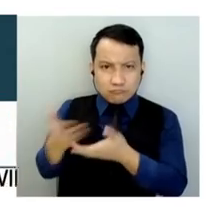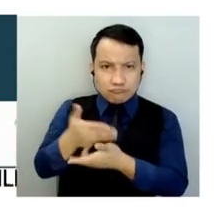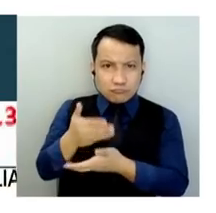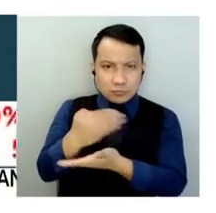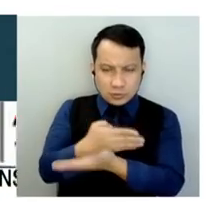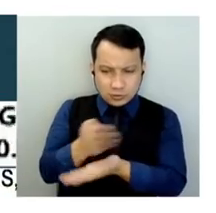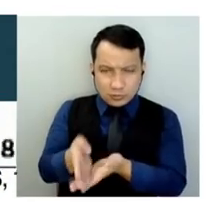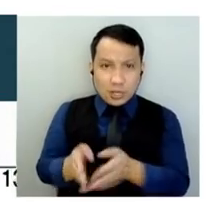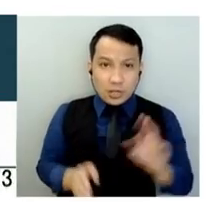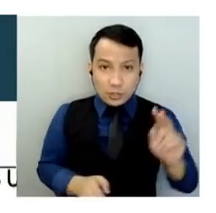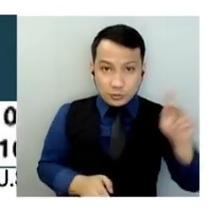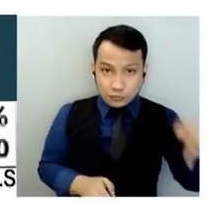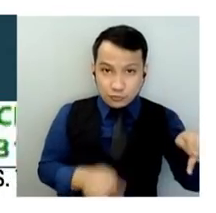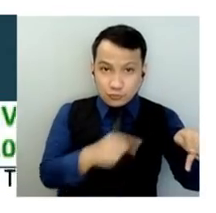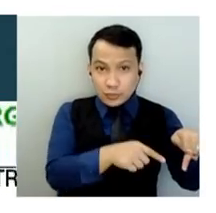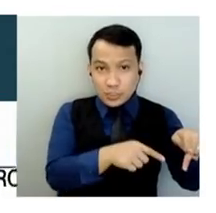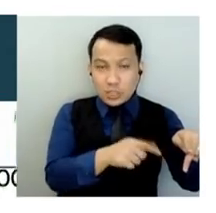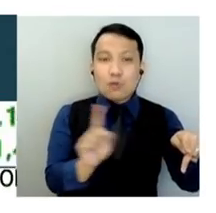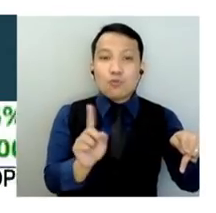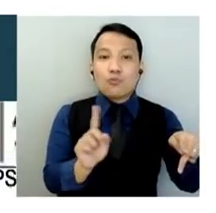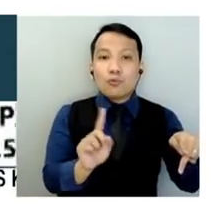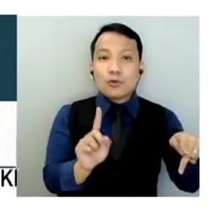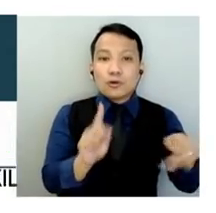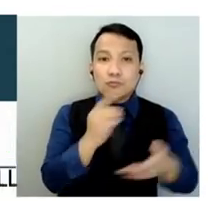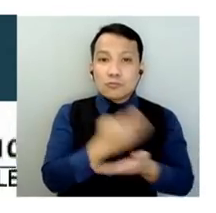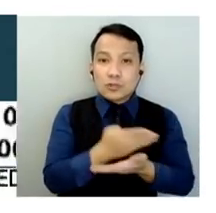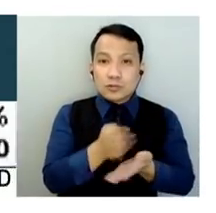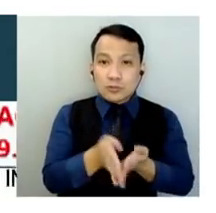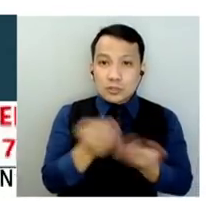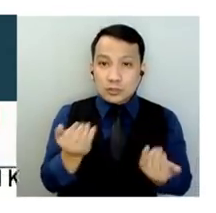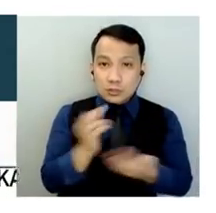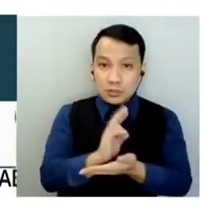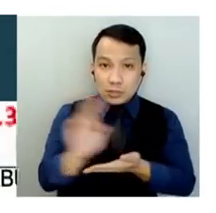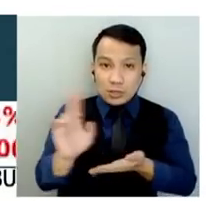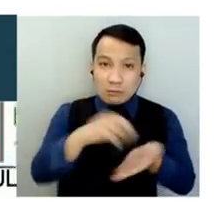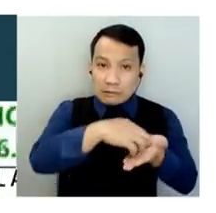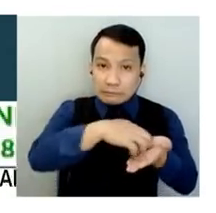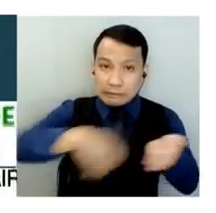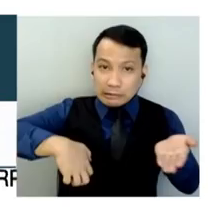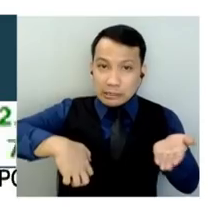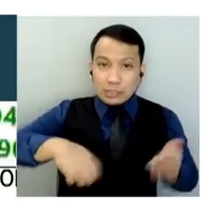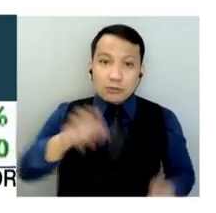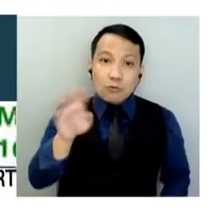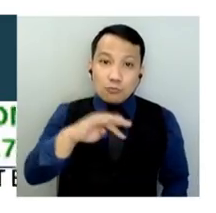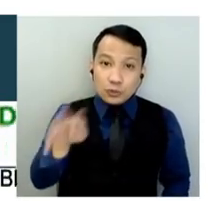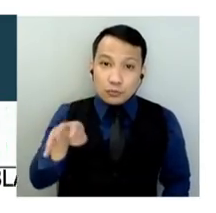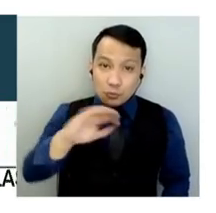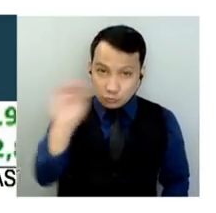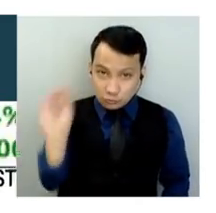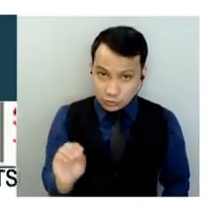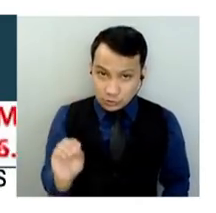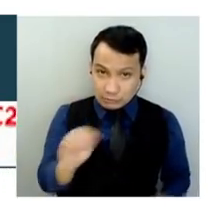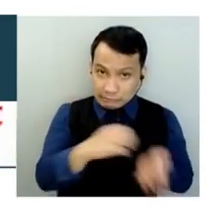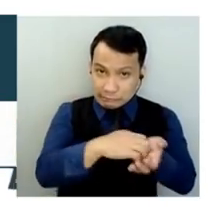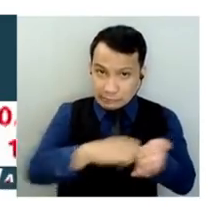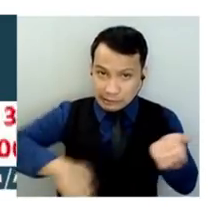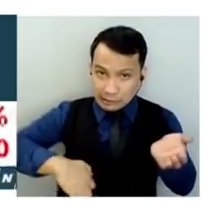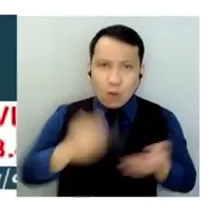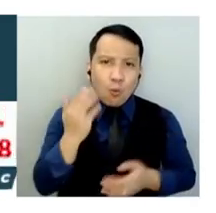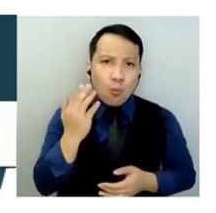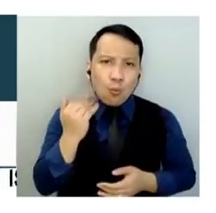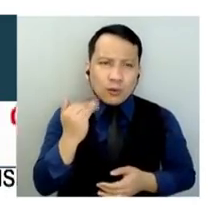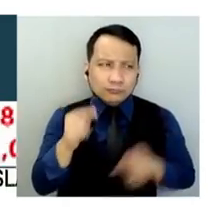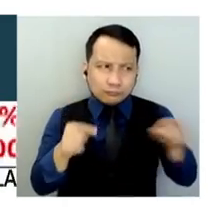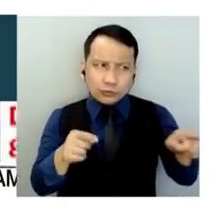the Philippines, the budget for the state university was cut by 44%. First of all, what do you think about